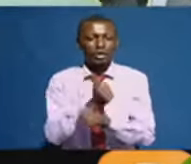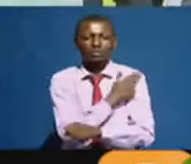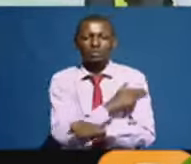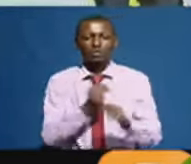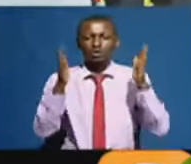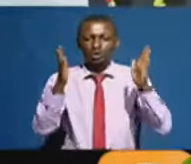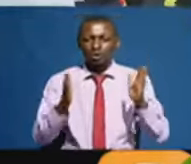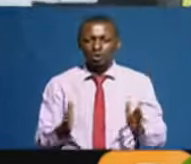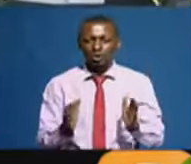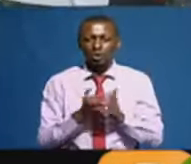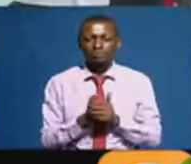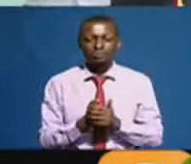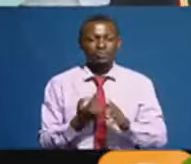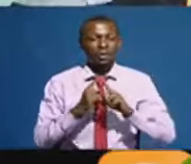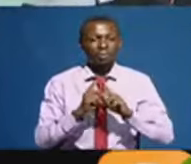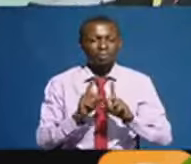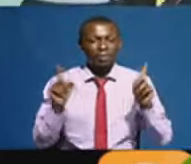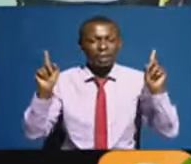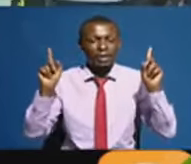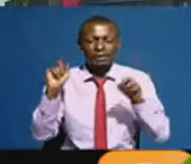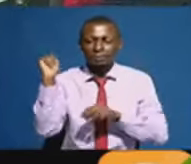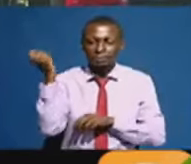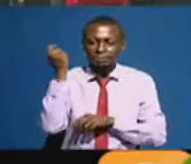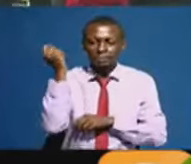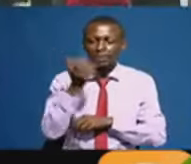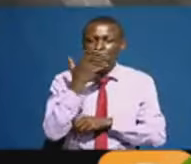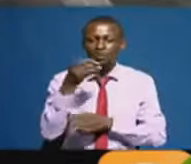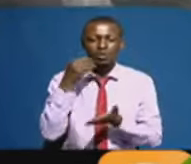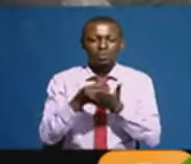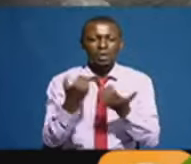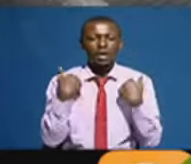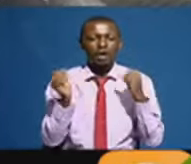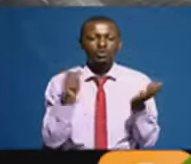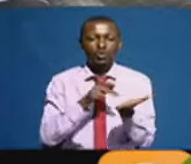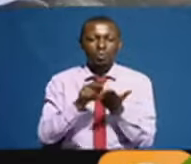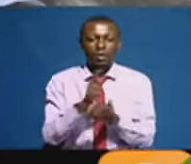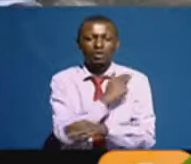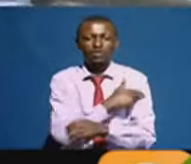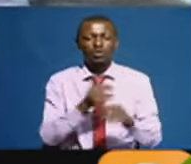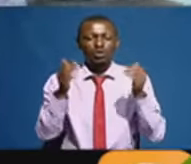what the president has said about not having money to pay the doctors, really,